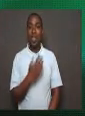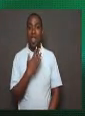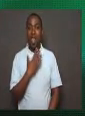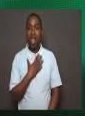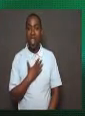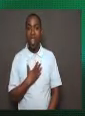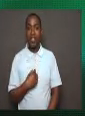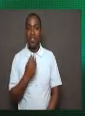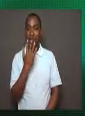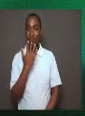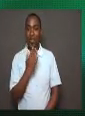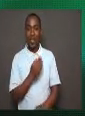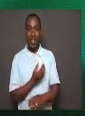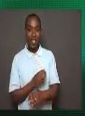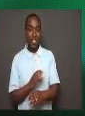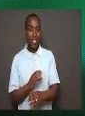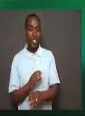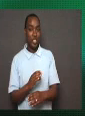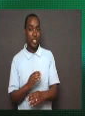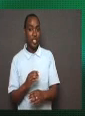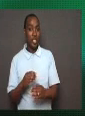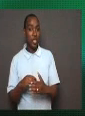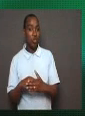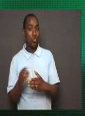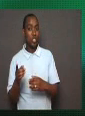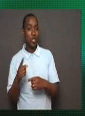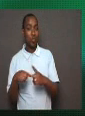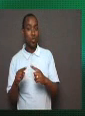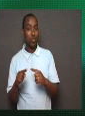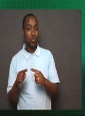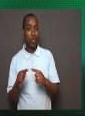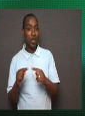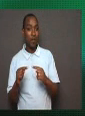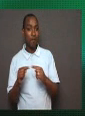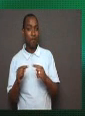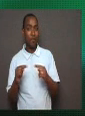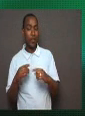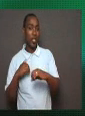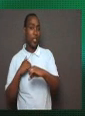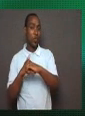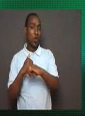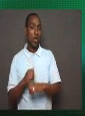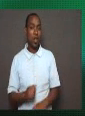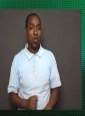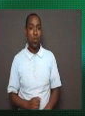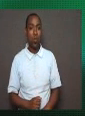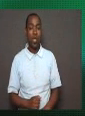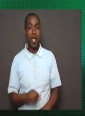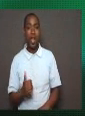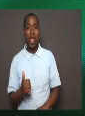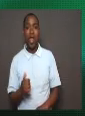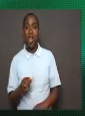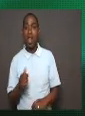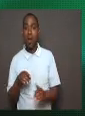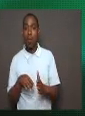White blood cells work to fight off invading microbes and rid cells